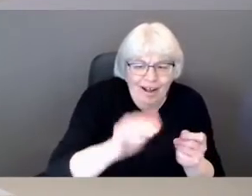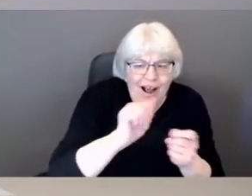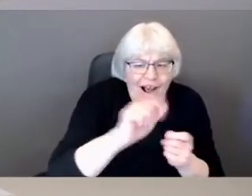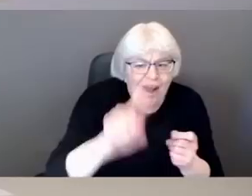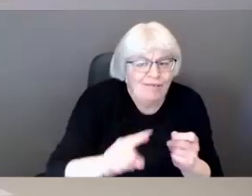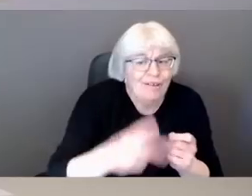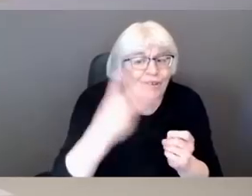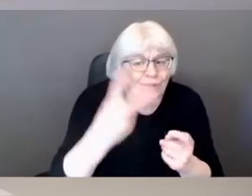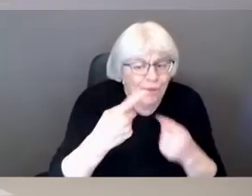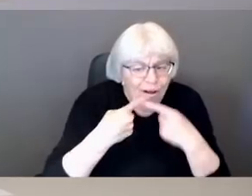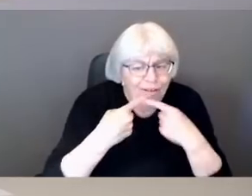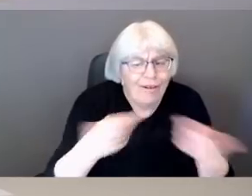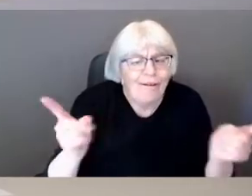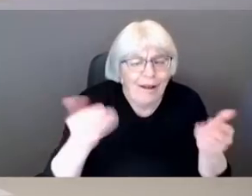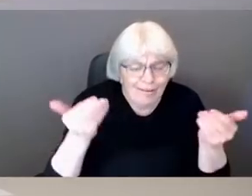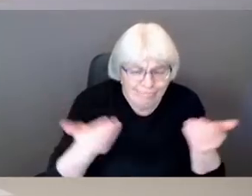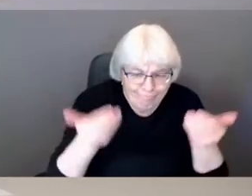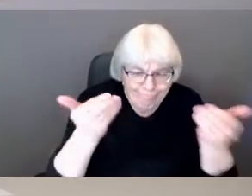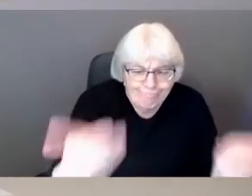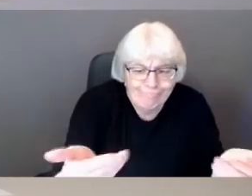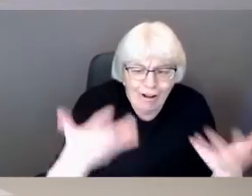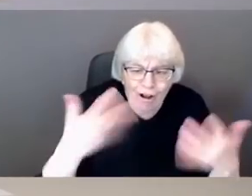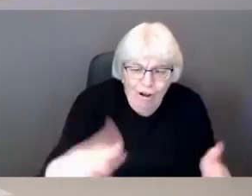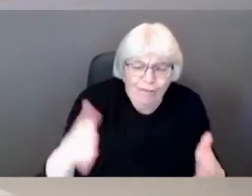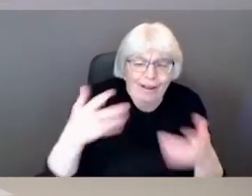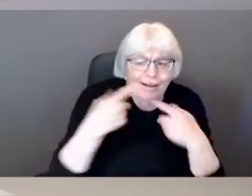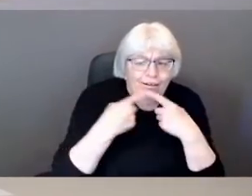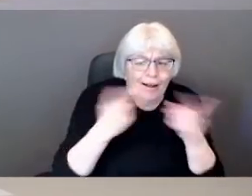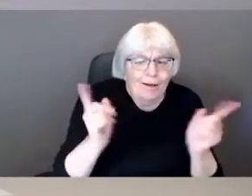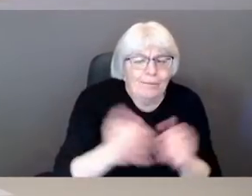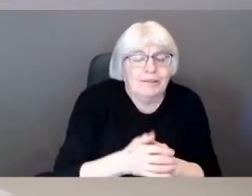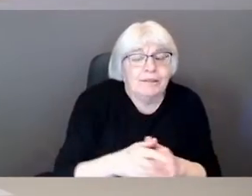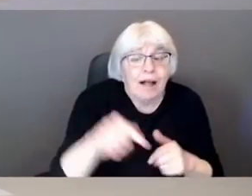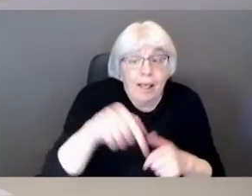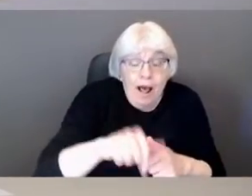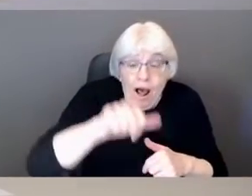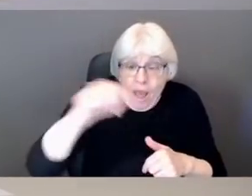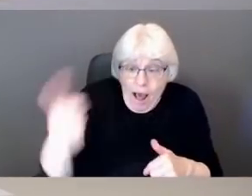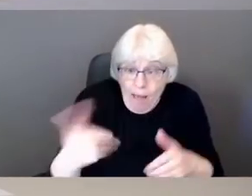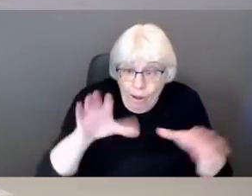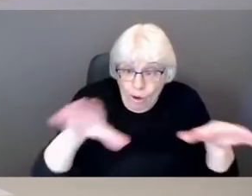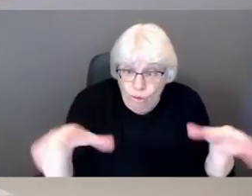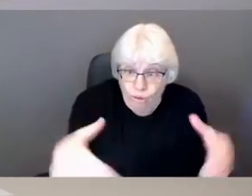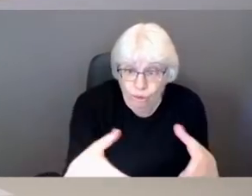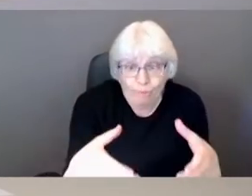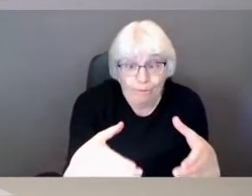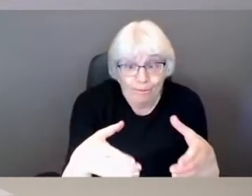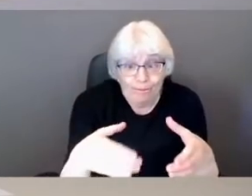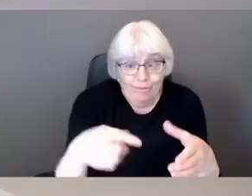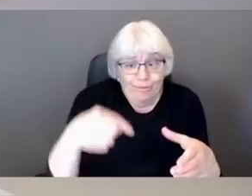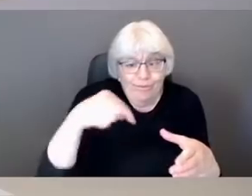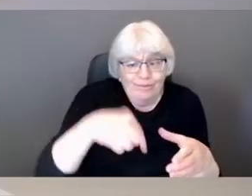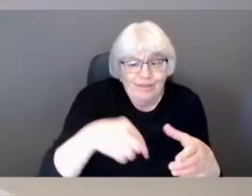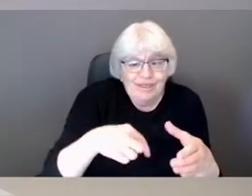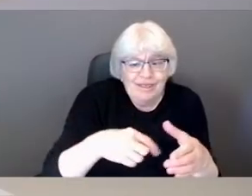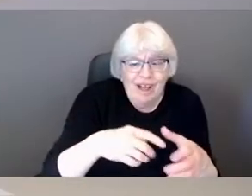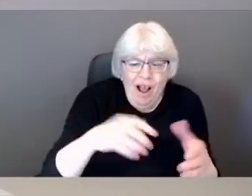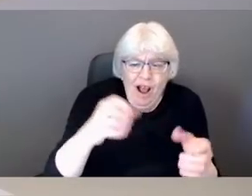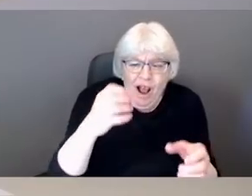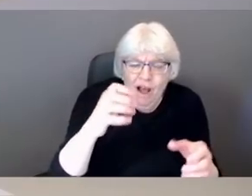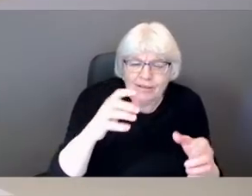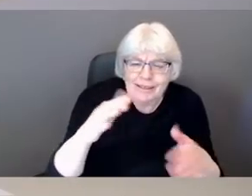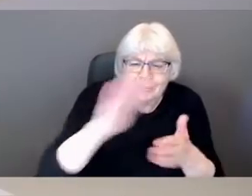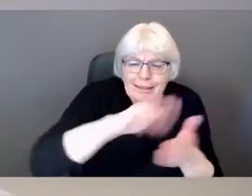group that may not be in from an age point of view would be some of our essential workers that were done fairly